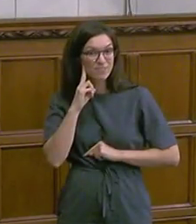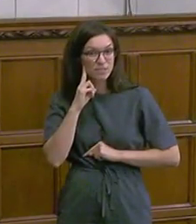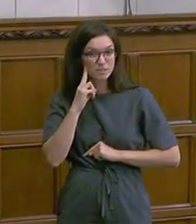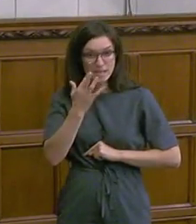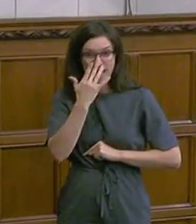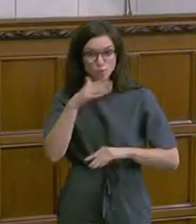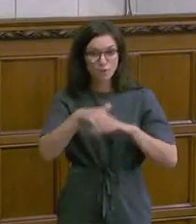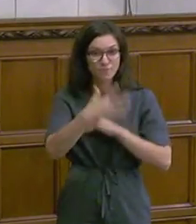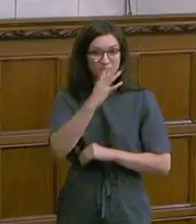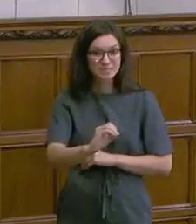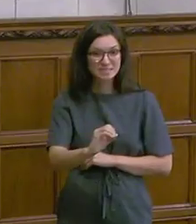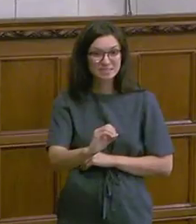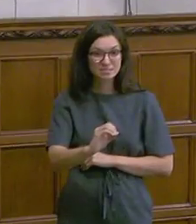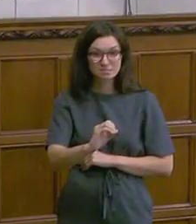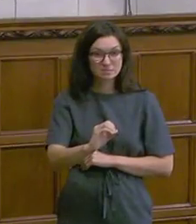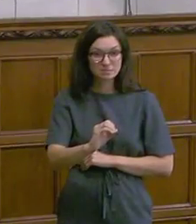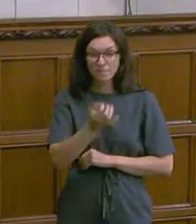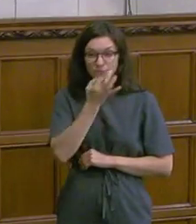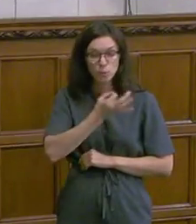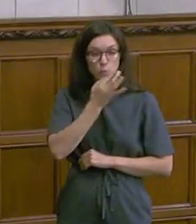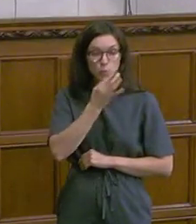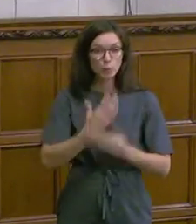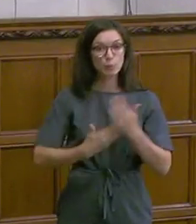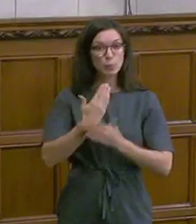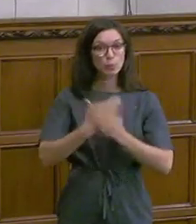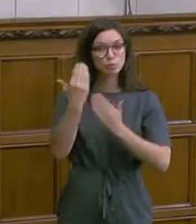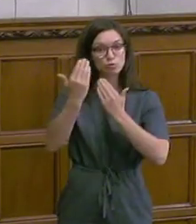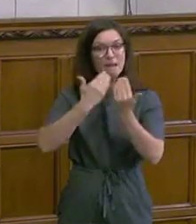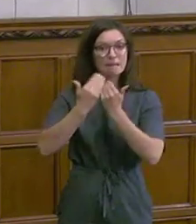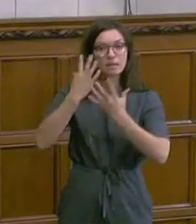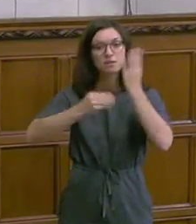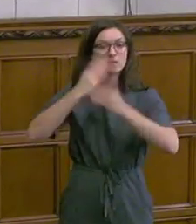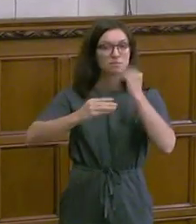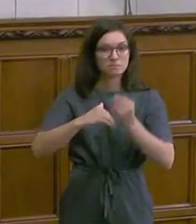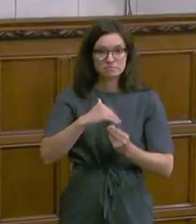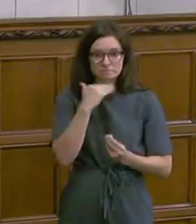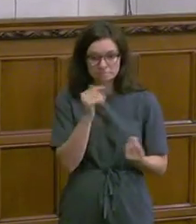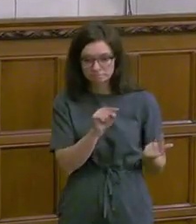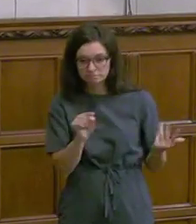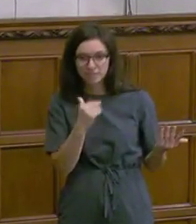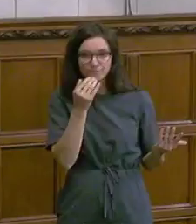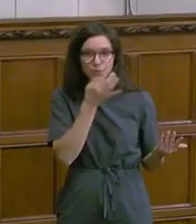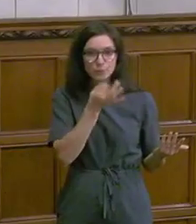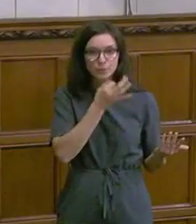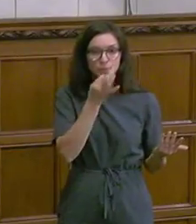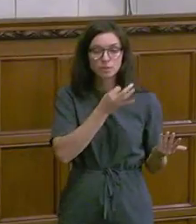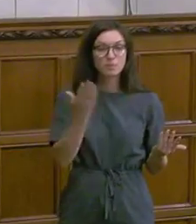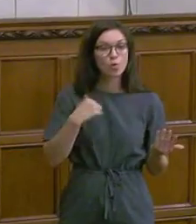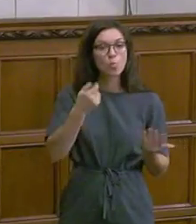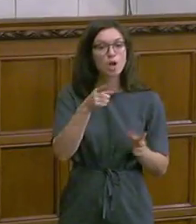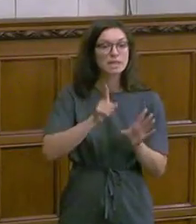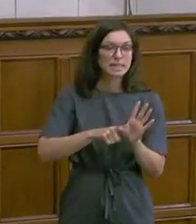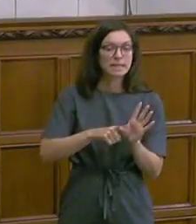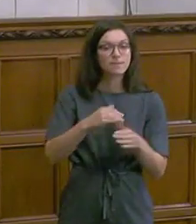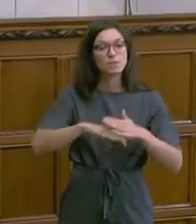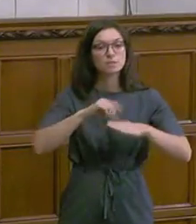and insufficient new trainees are being brought through. The training itself to become a teacher of the deaf has been reduced from 1 year full-time or 2